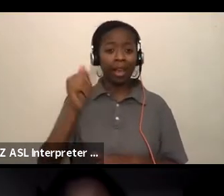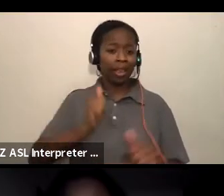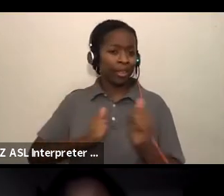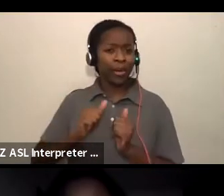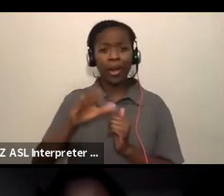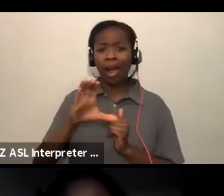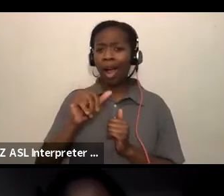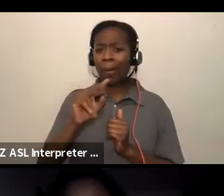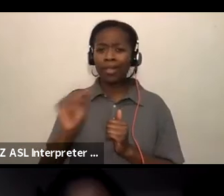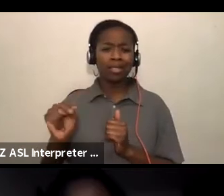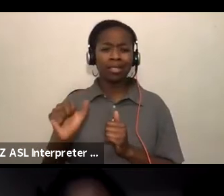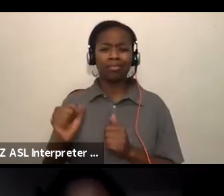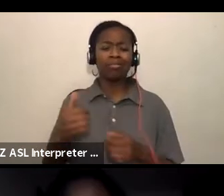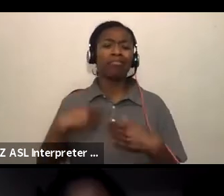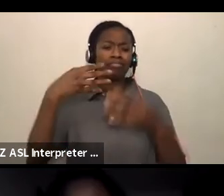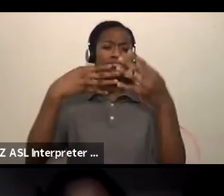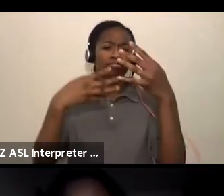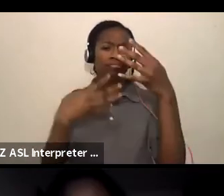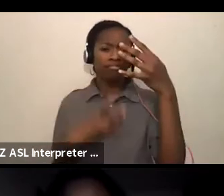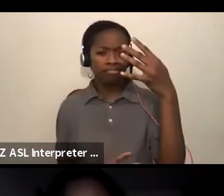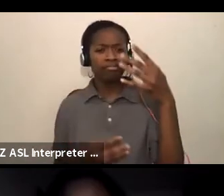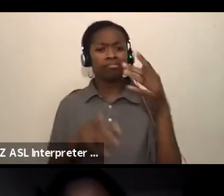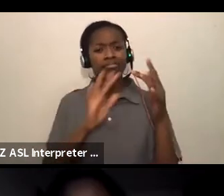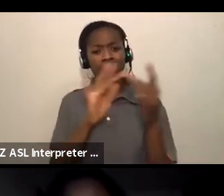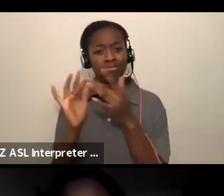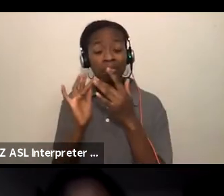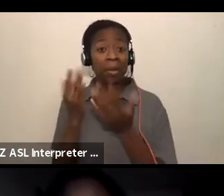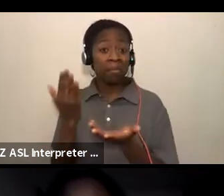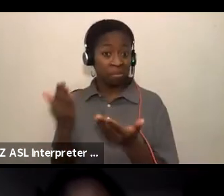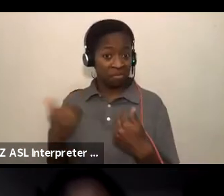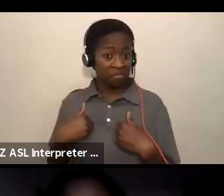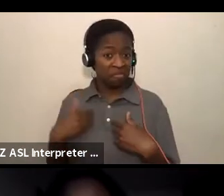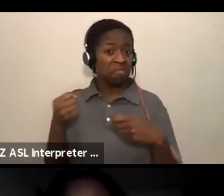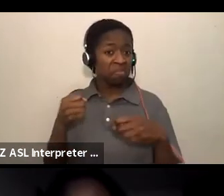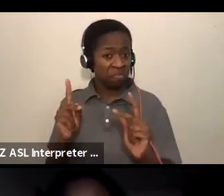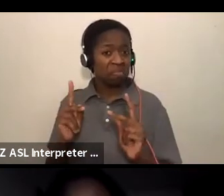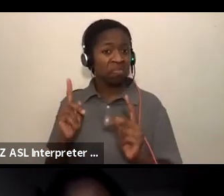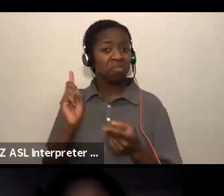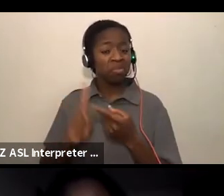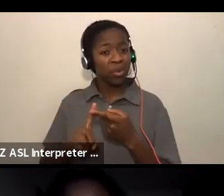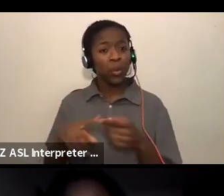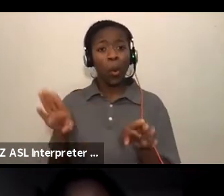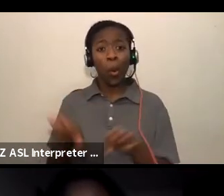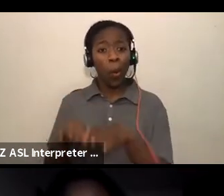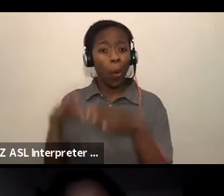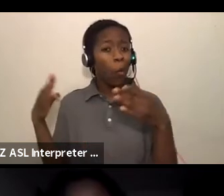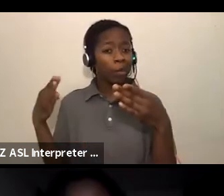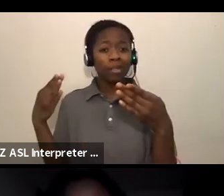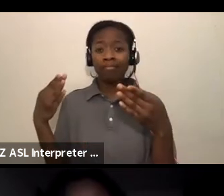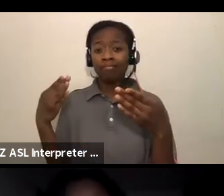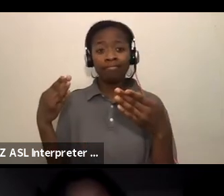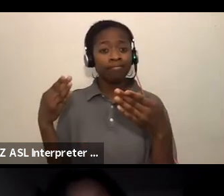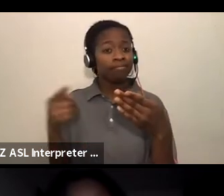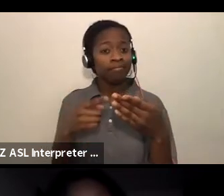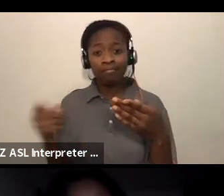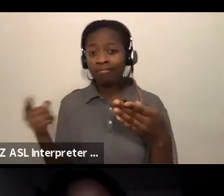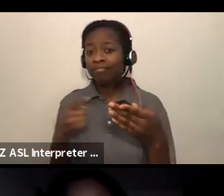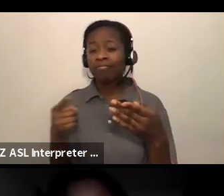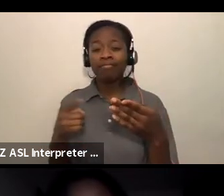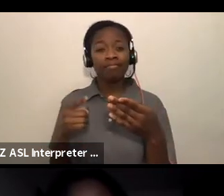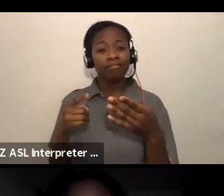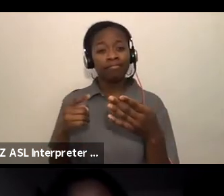certain networks and that may have opportunities, you know, to open that up for you. I think that's really